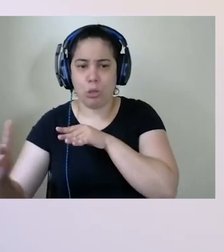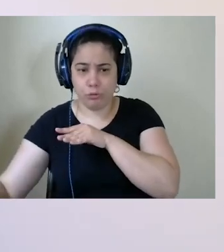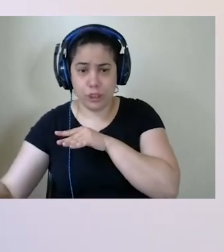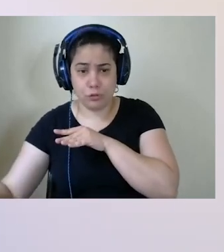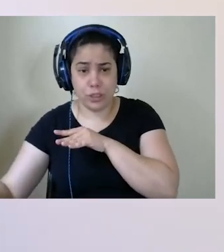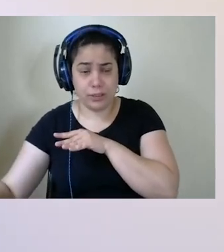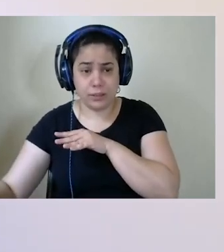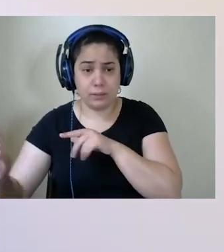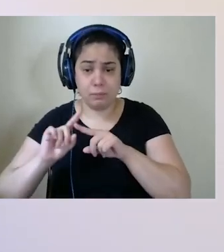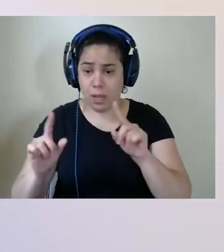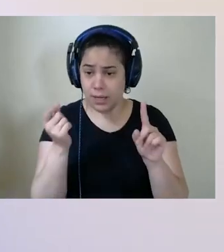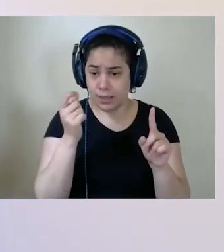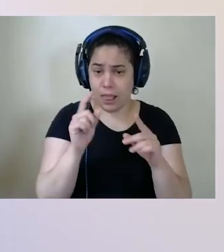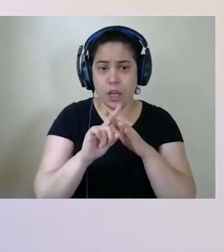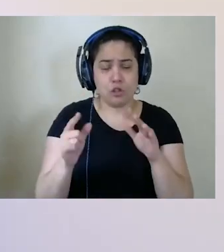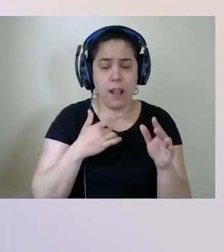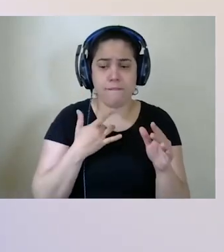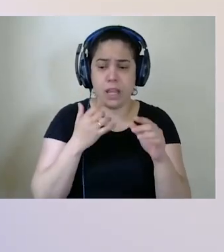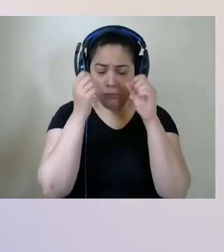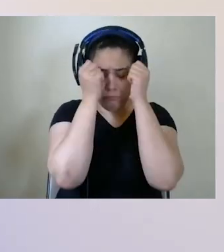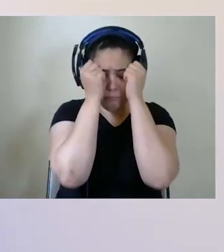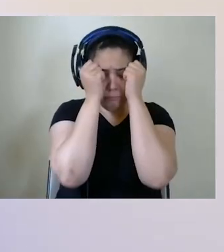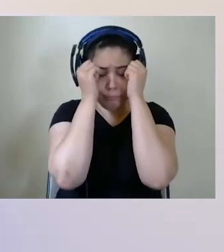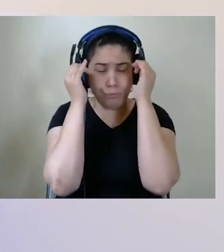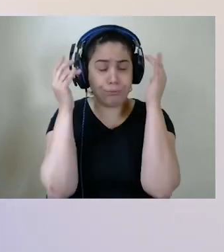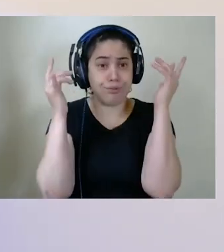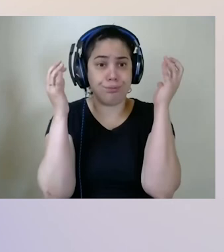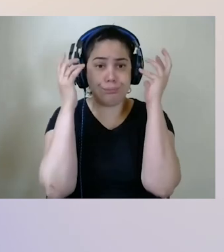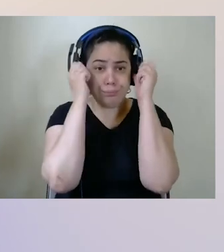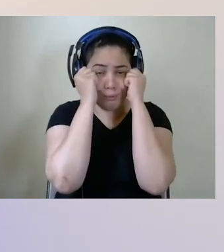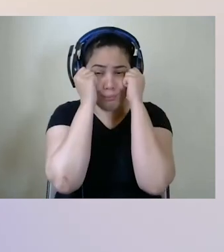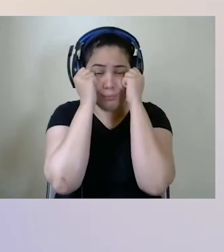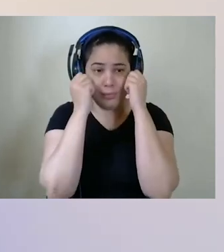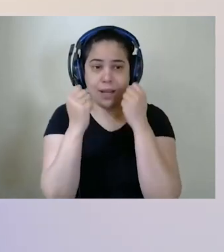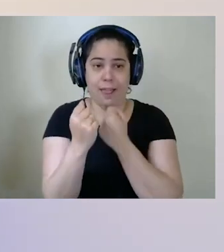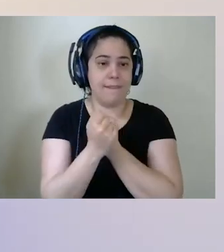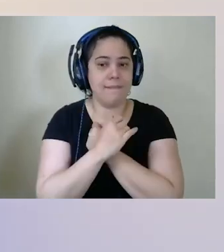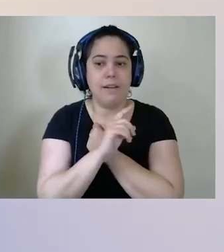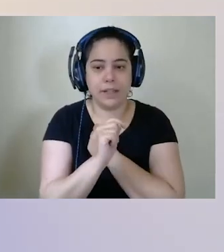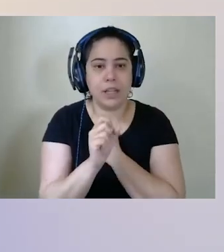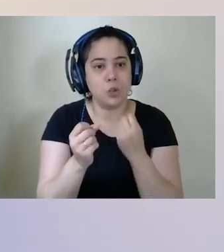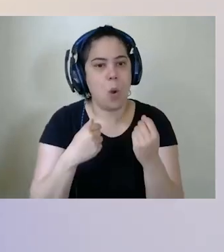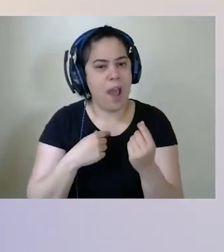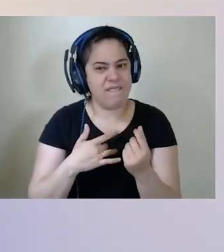was mind blowing for me. So there was already a huge question.